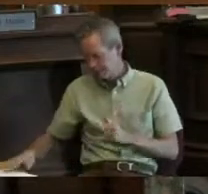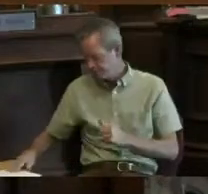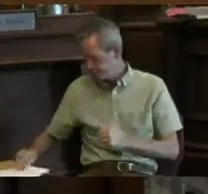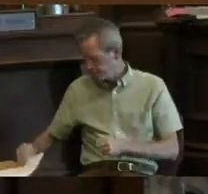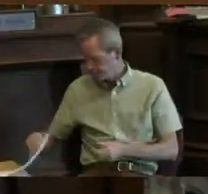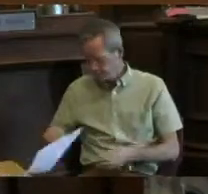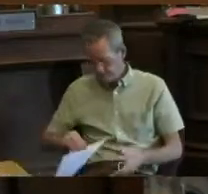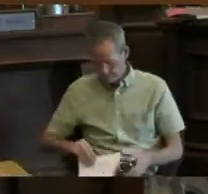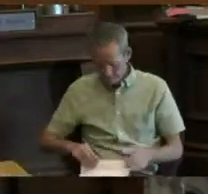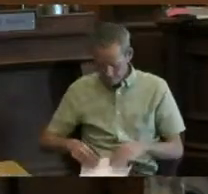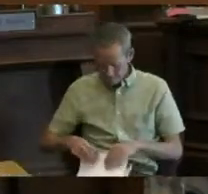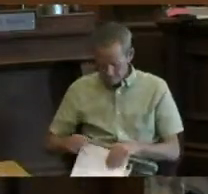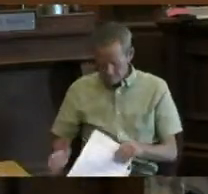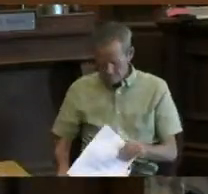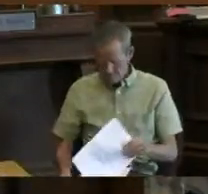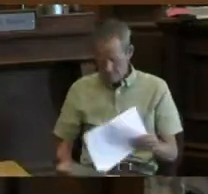passes.